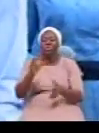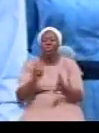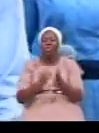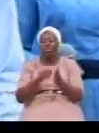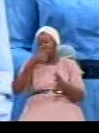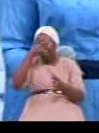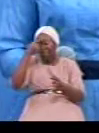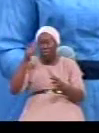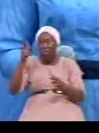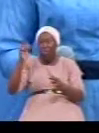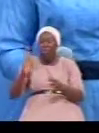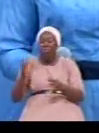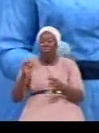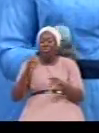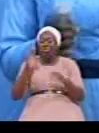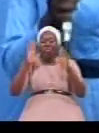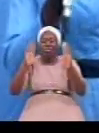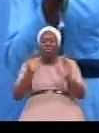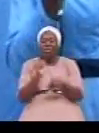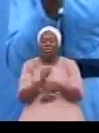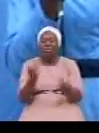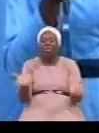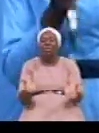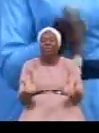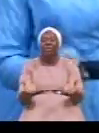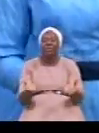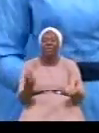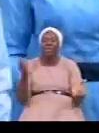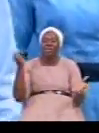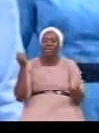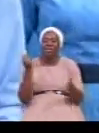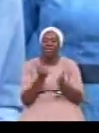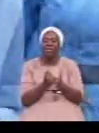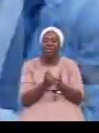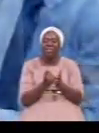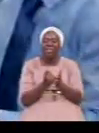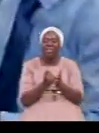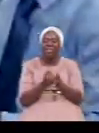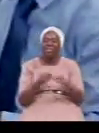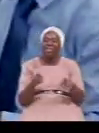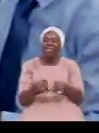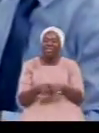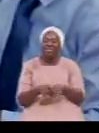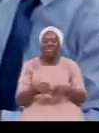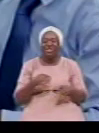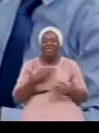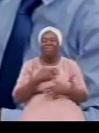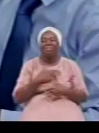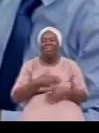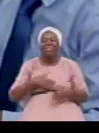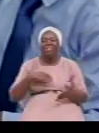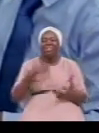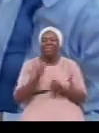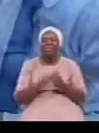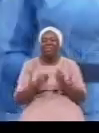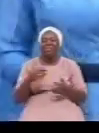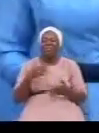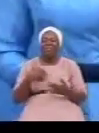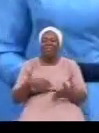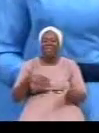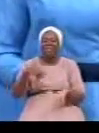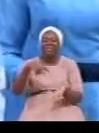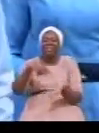miracles is already here. Amen. Amen. So I'll ask you to stand on your feet as we worship